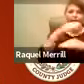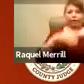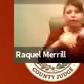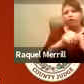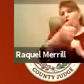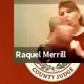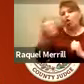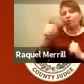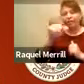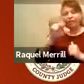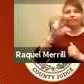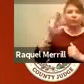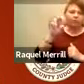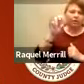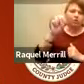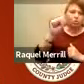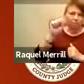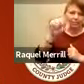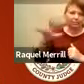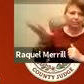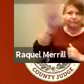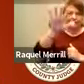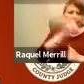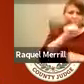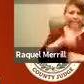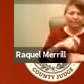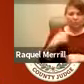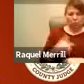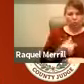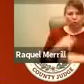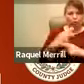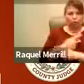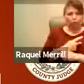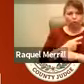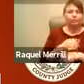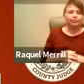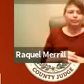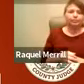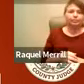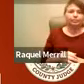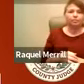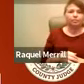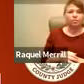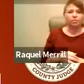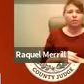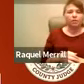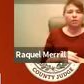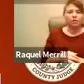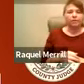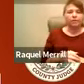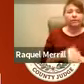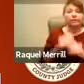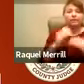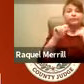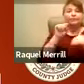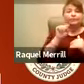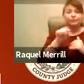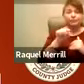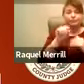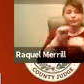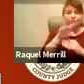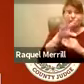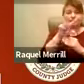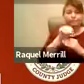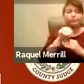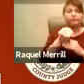the United States and Texas as a whole. Let's look at the next slide. On the next slide, you start